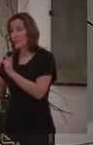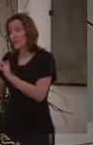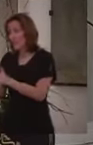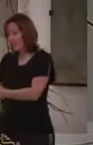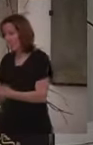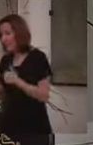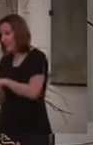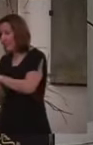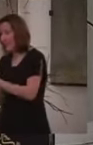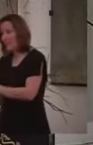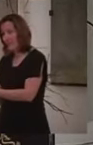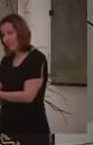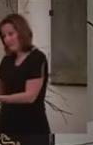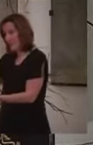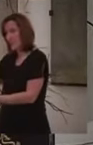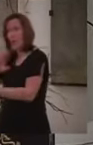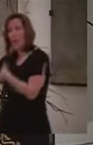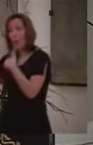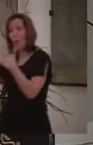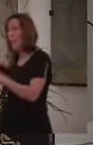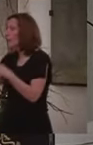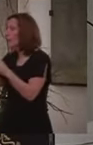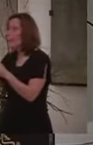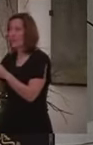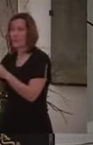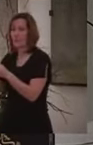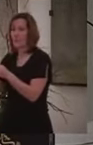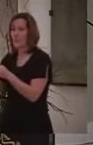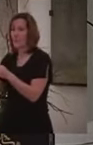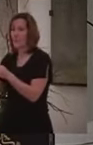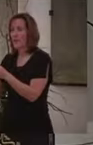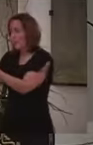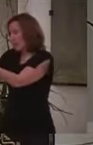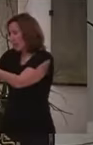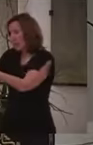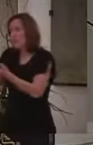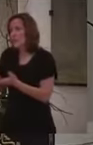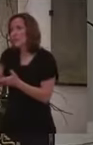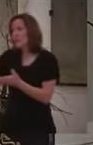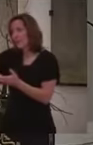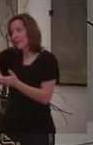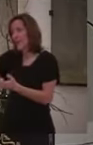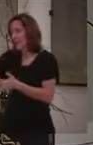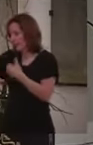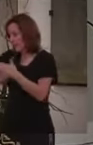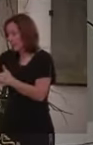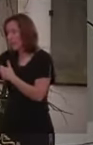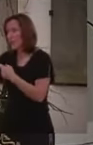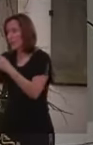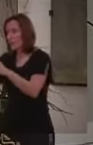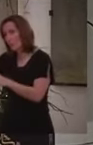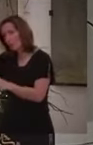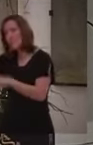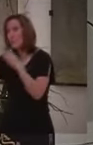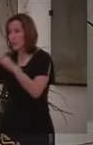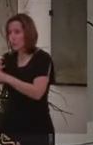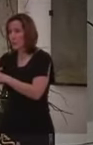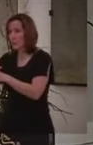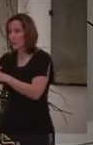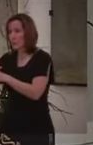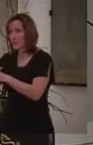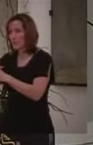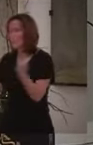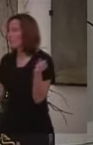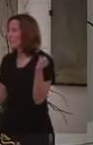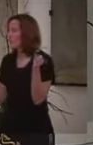Jesus' life, death, and resurrection are all about ushering in God's order and rule for the world.